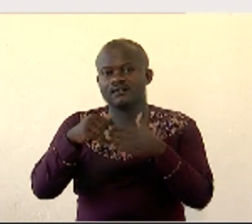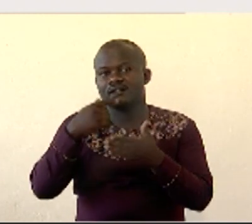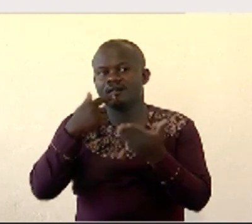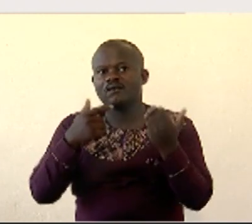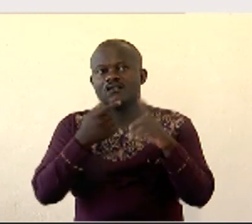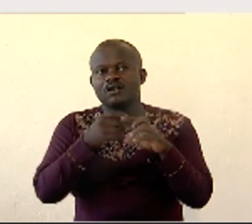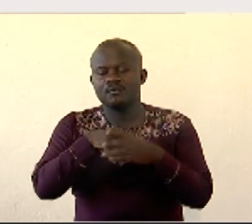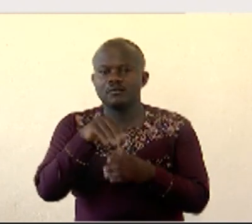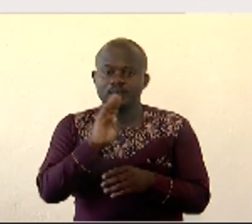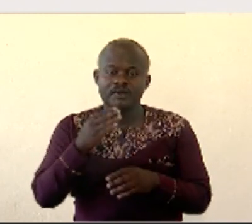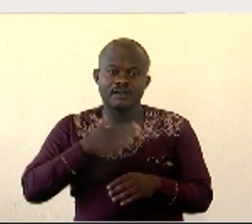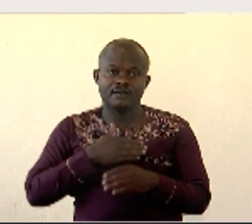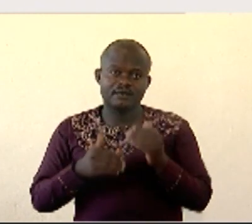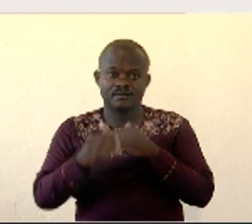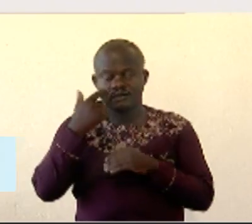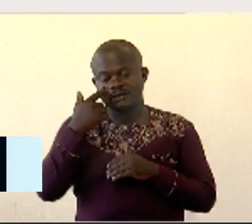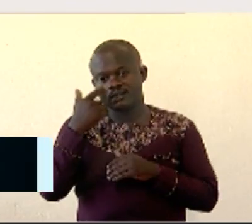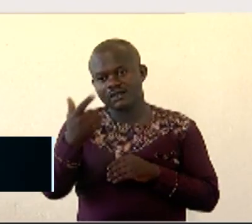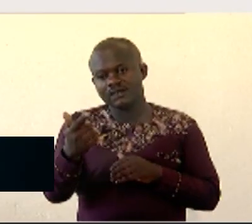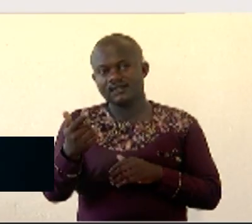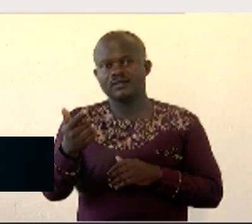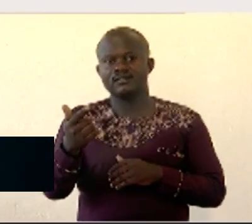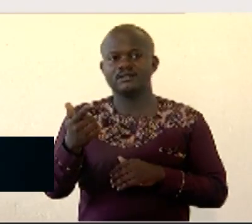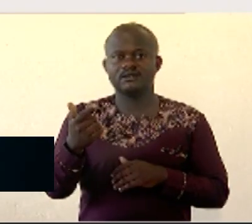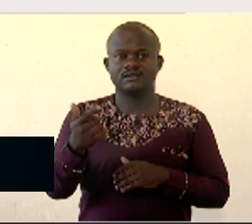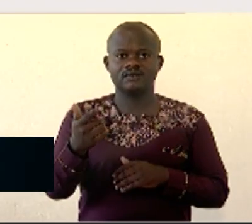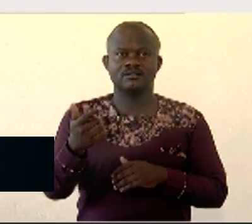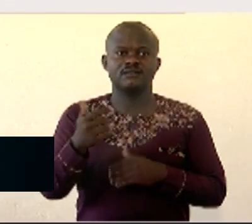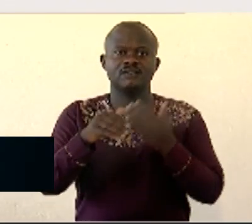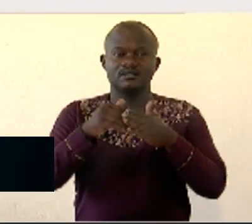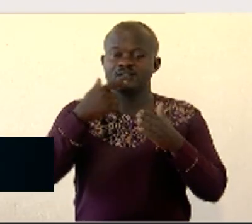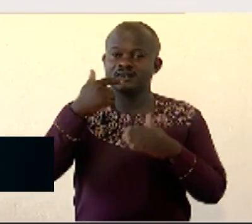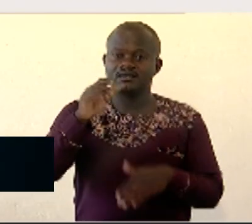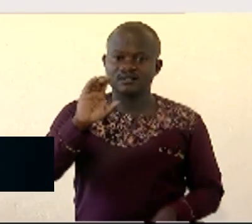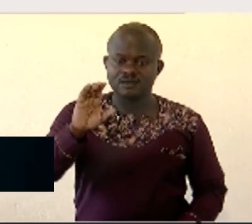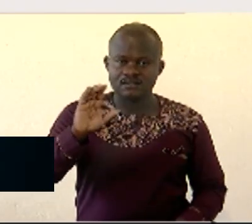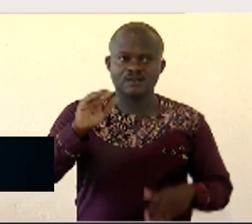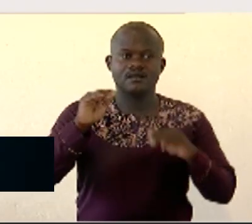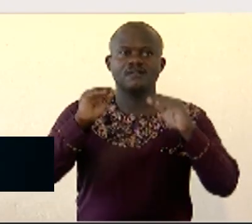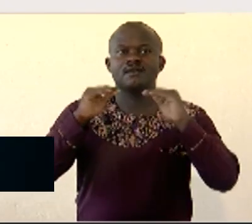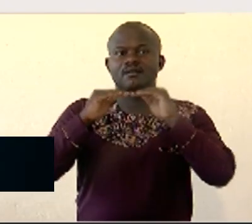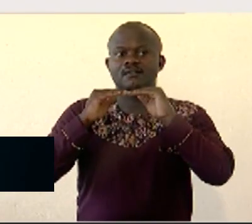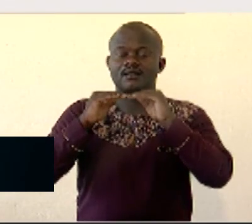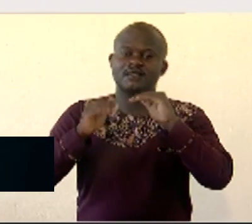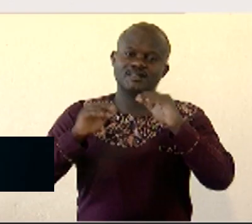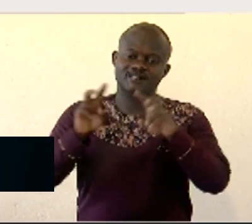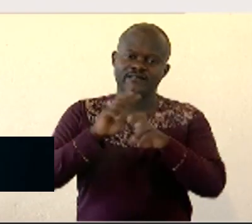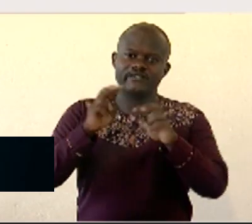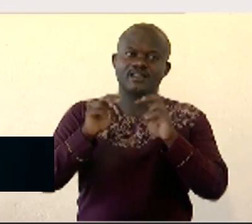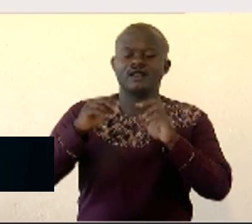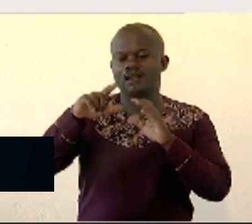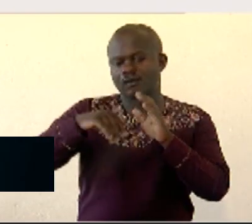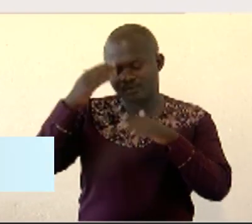B and going to C, let me call it B, this is C. This is C. The rate of photosynthesis is very low